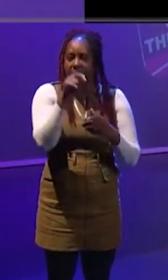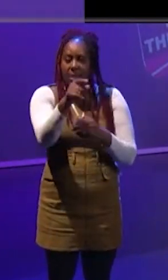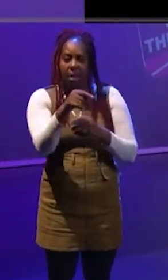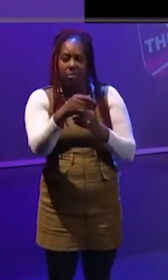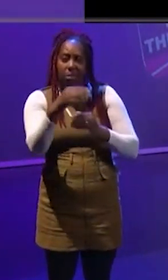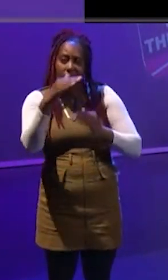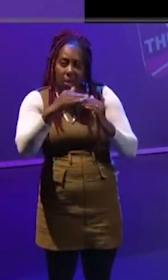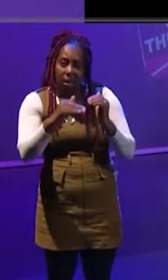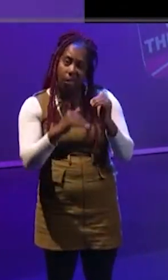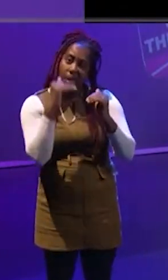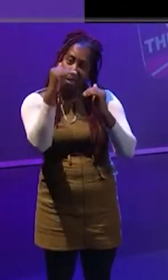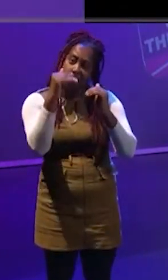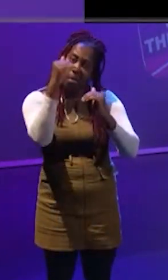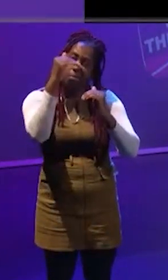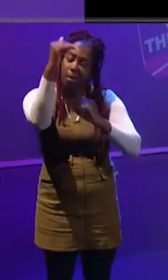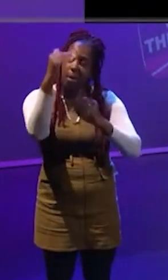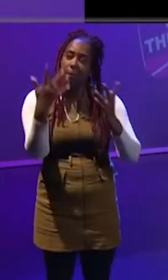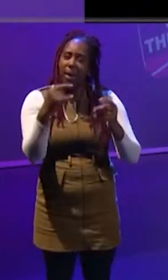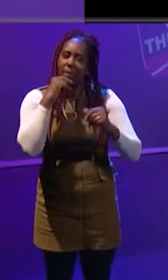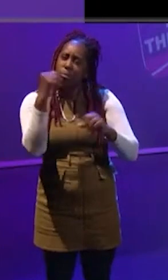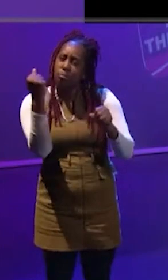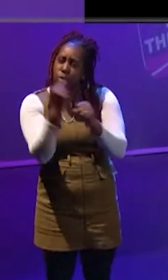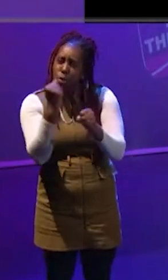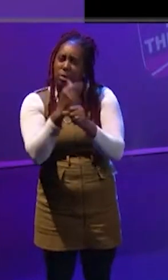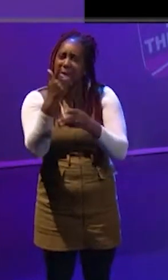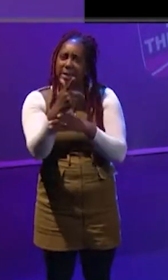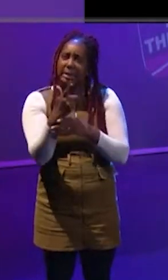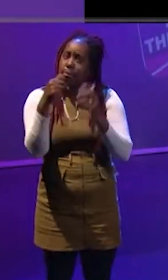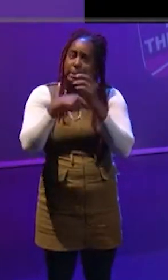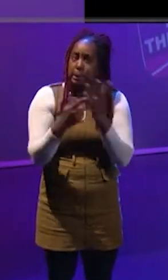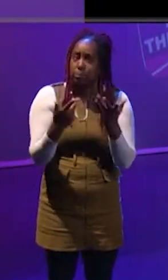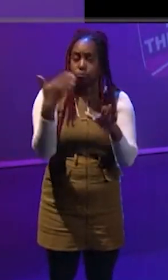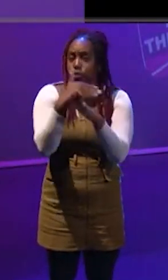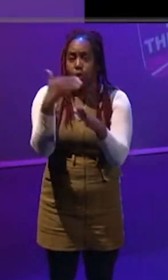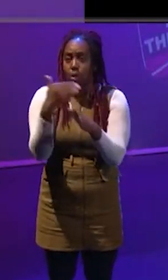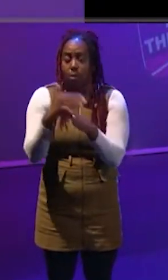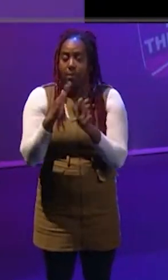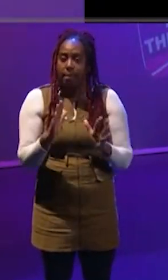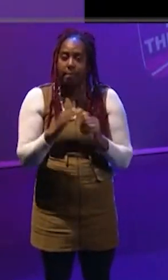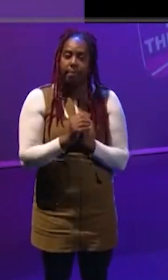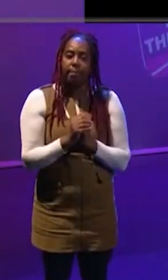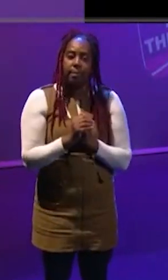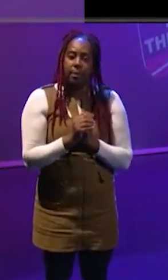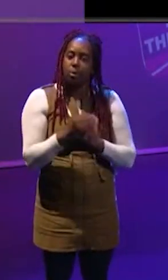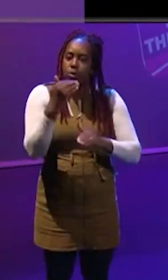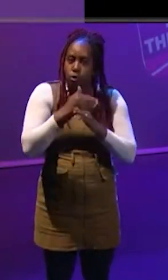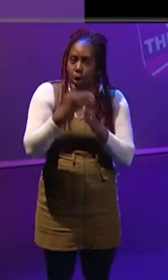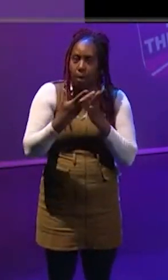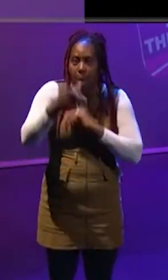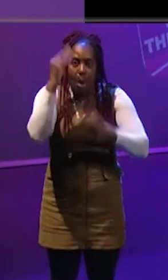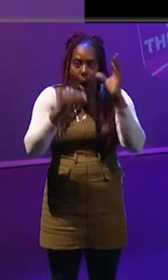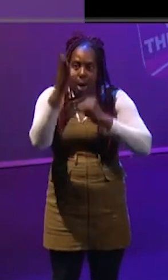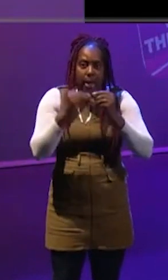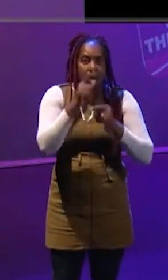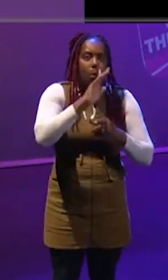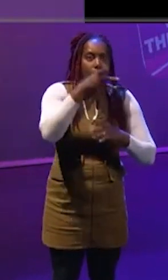period, because producing is a deeply practical job, as Amina's sort of alluding to, and I think that on the job learning is often